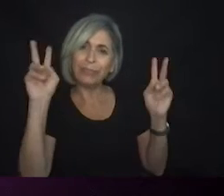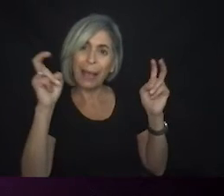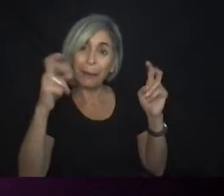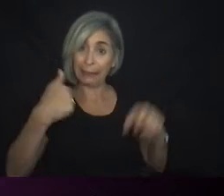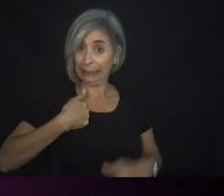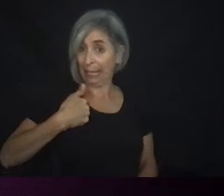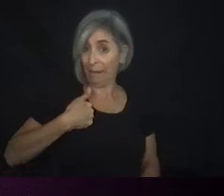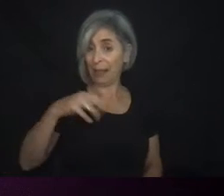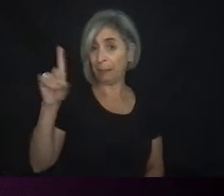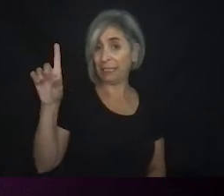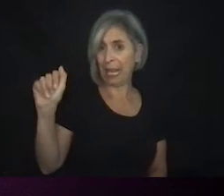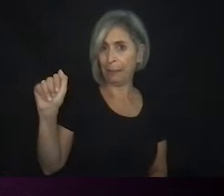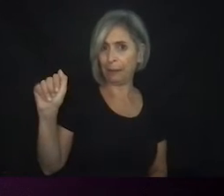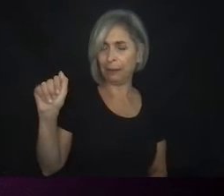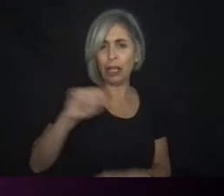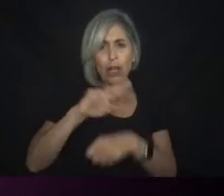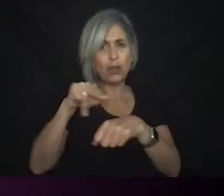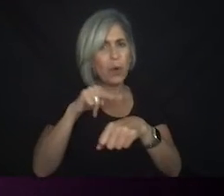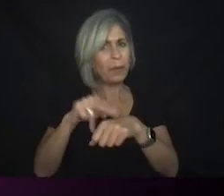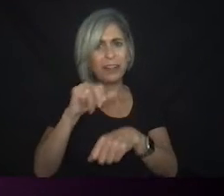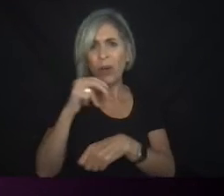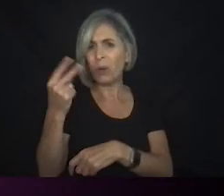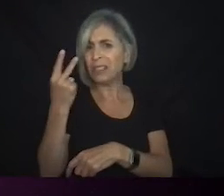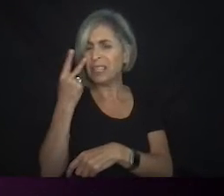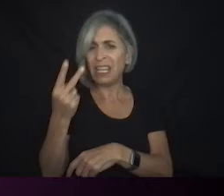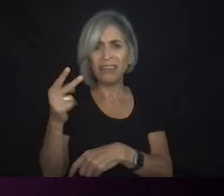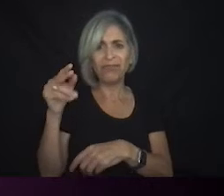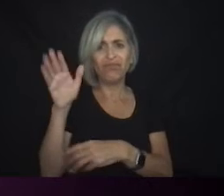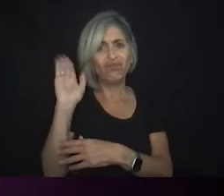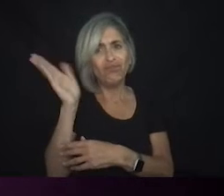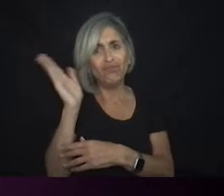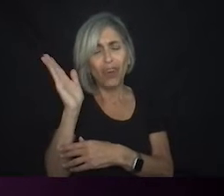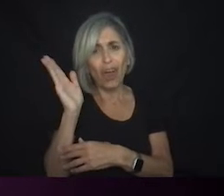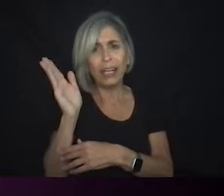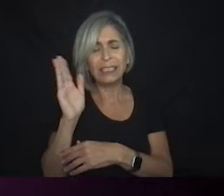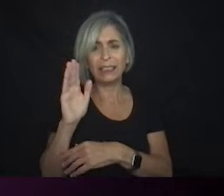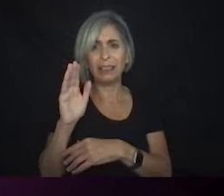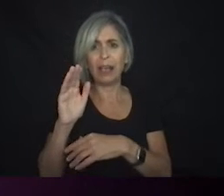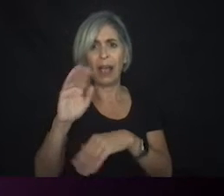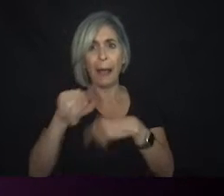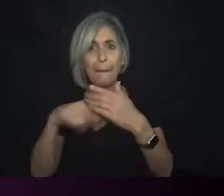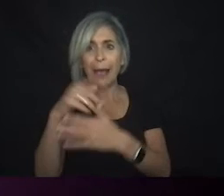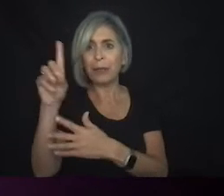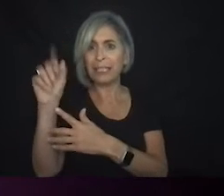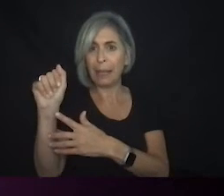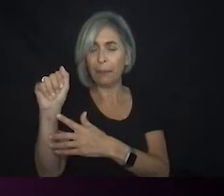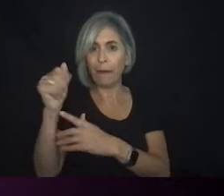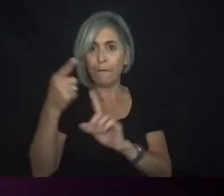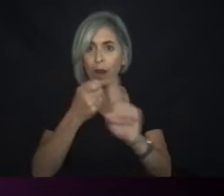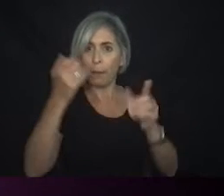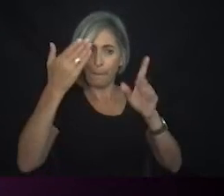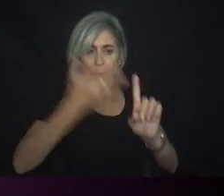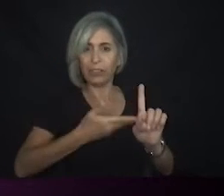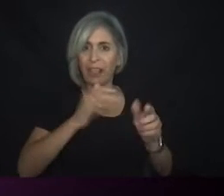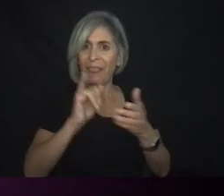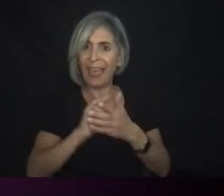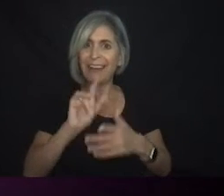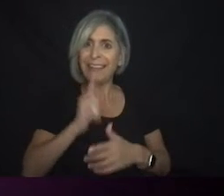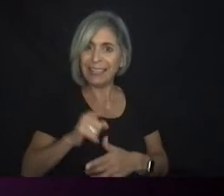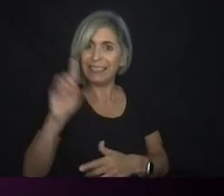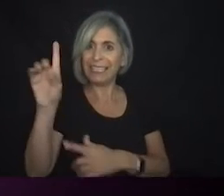disabled, and I normally don't see talks on accessibility given by someone in the community or with a focus on